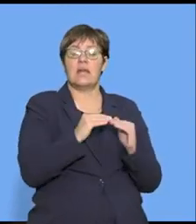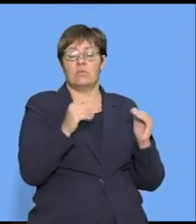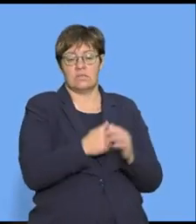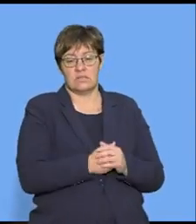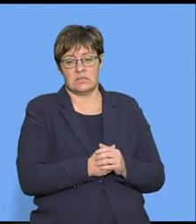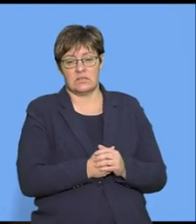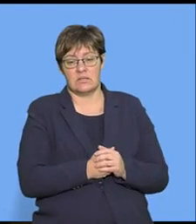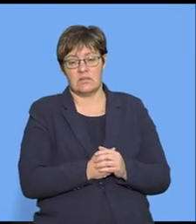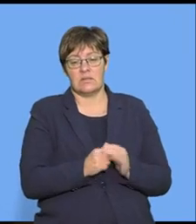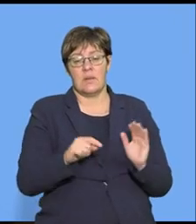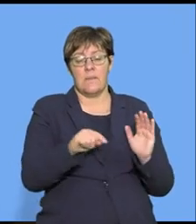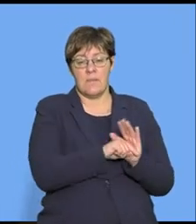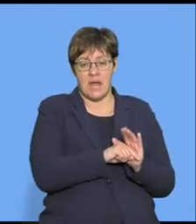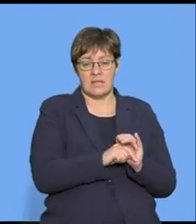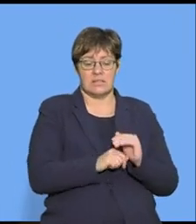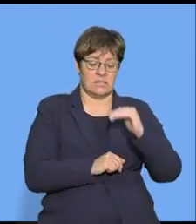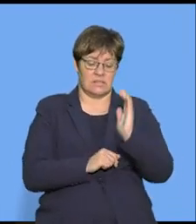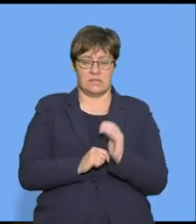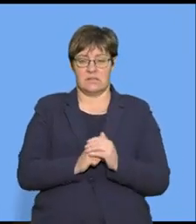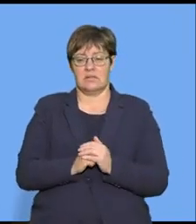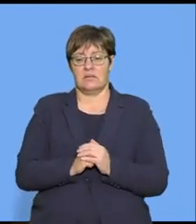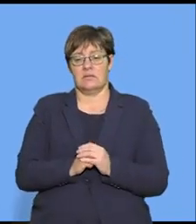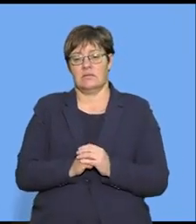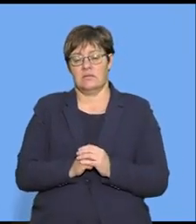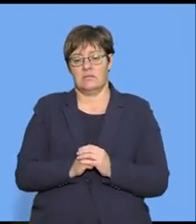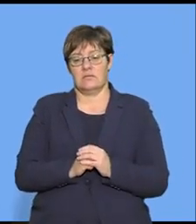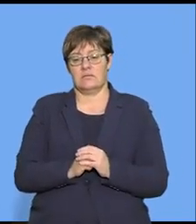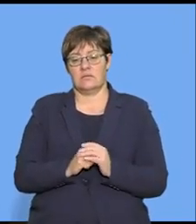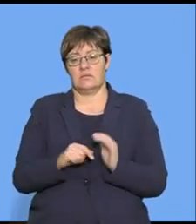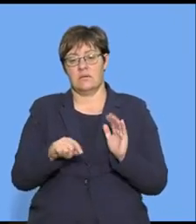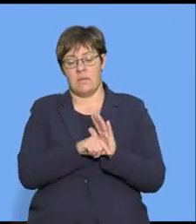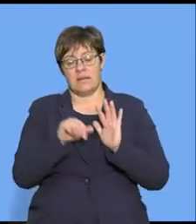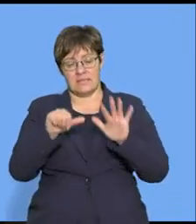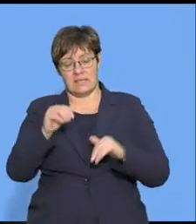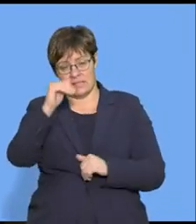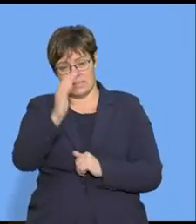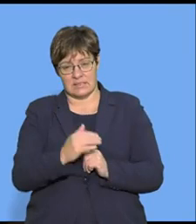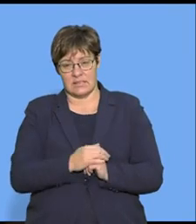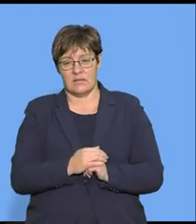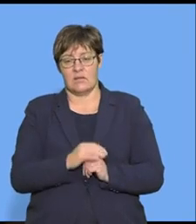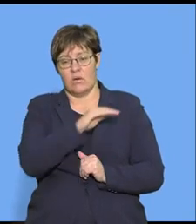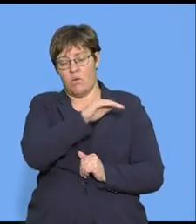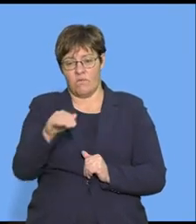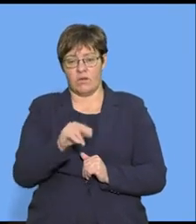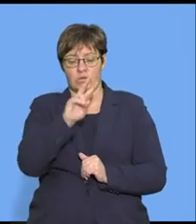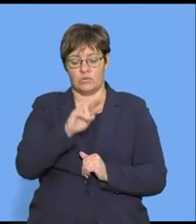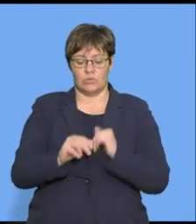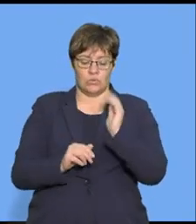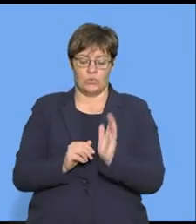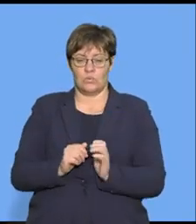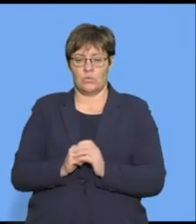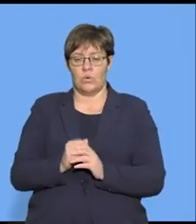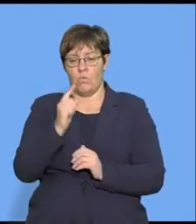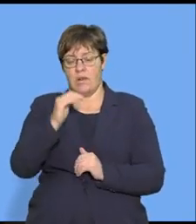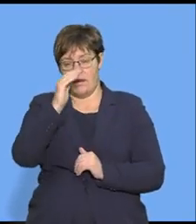minus into minus 6, and then over 2 into 1, and this will simply just